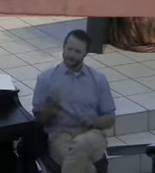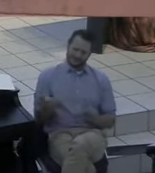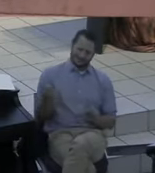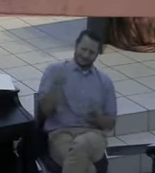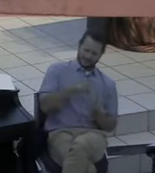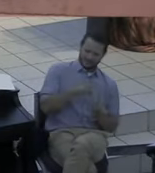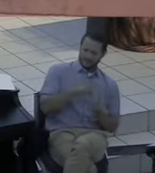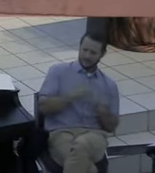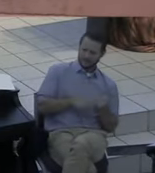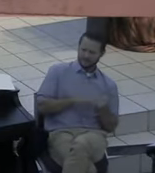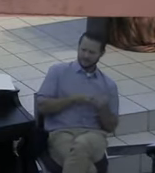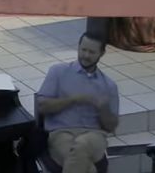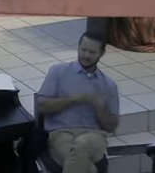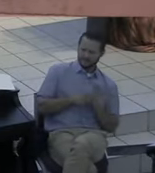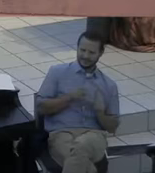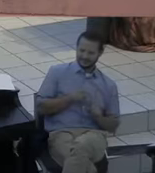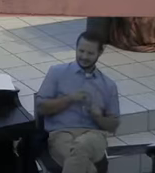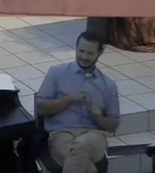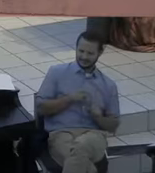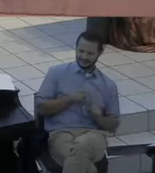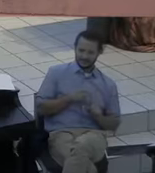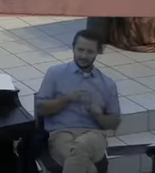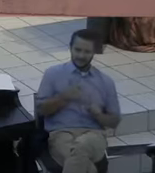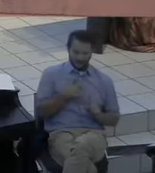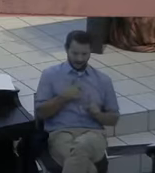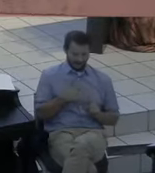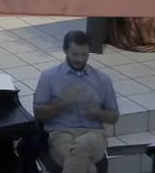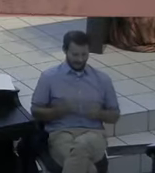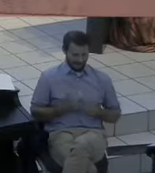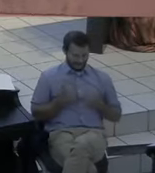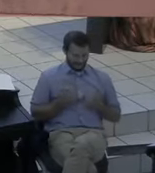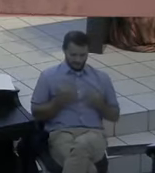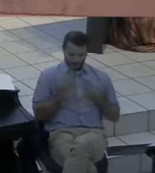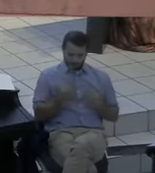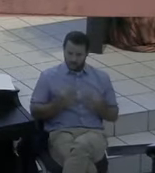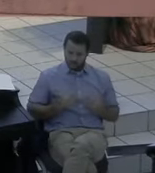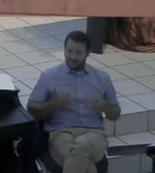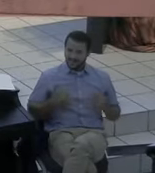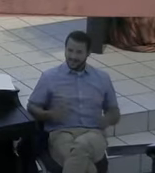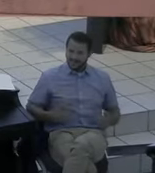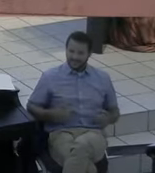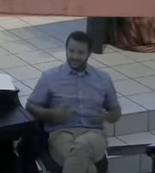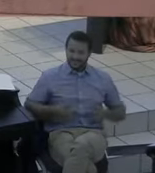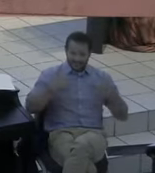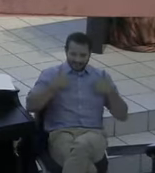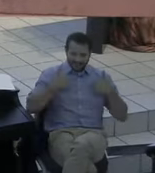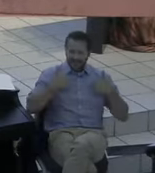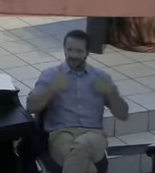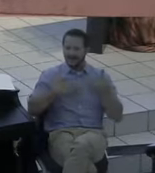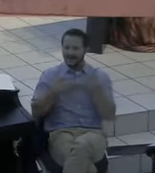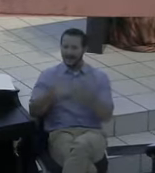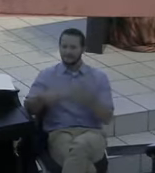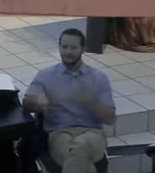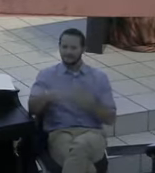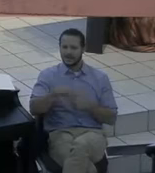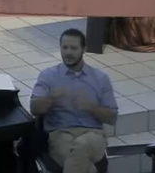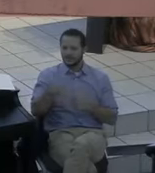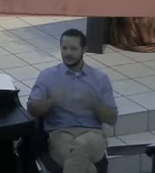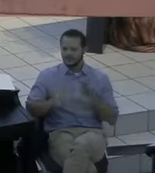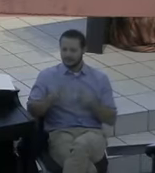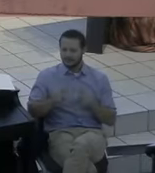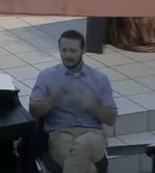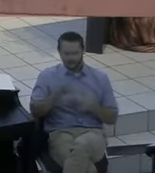purpose. By being healthy, I'm able to live my purpose of helping others. So think about some